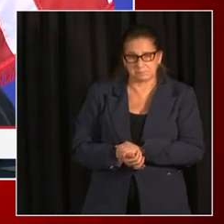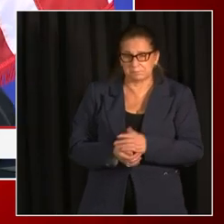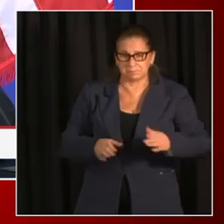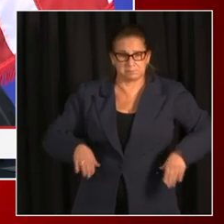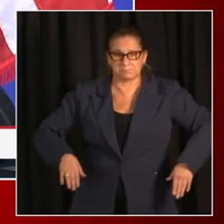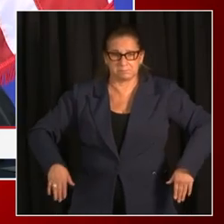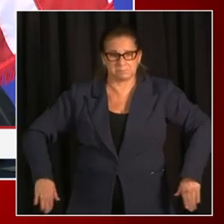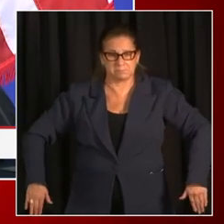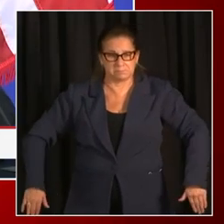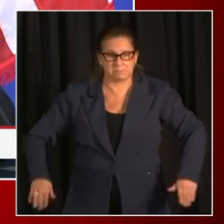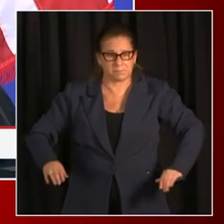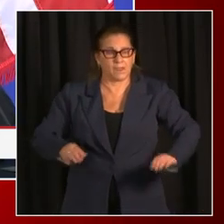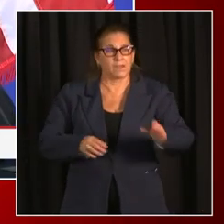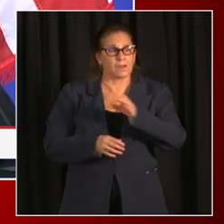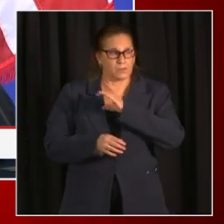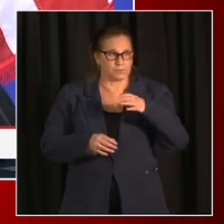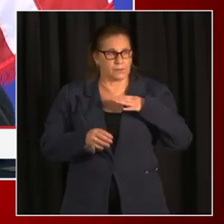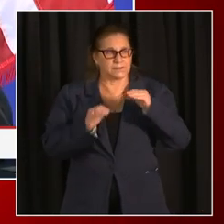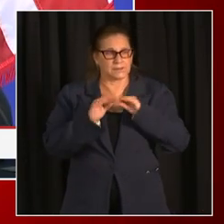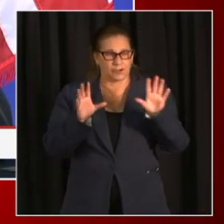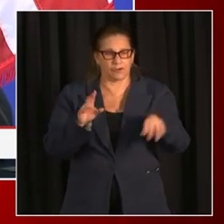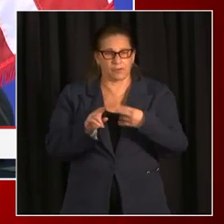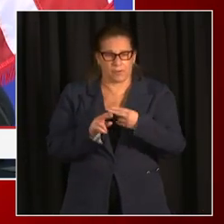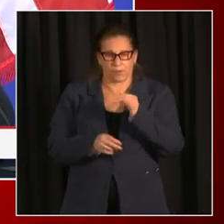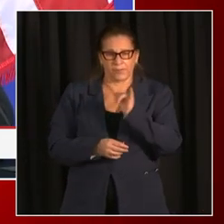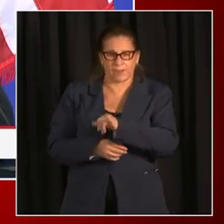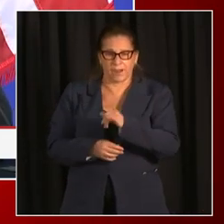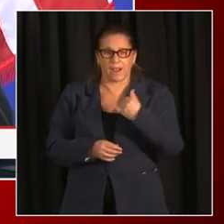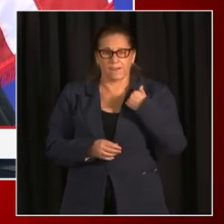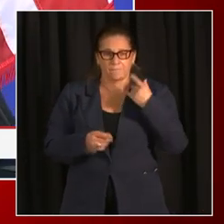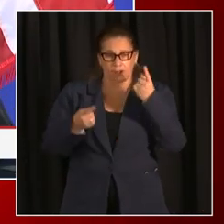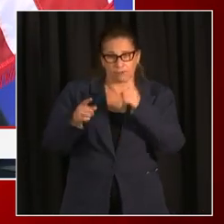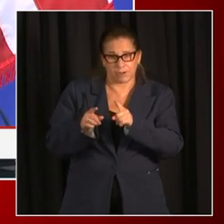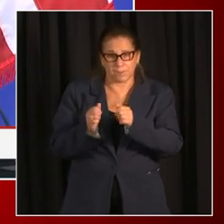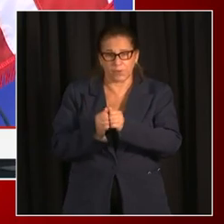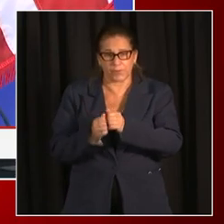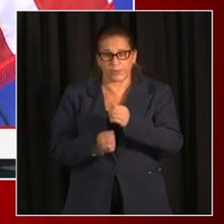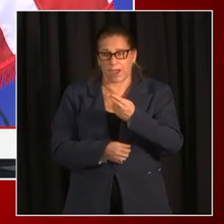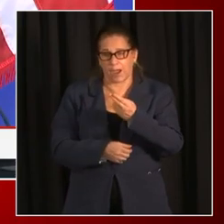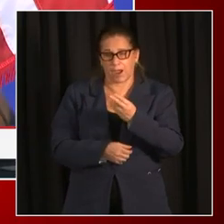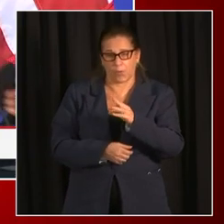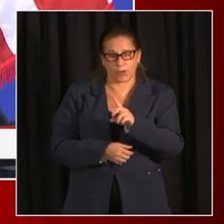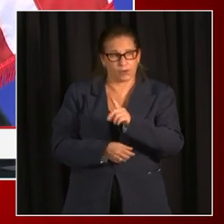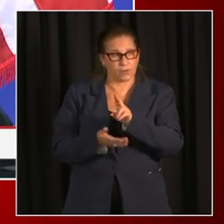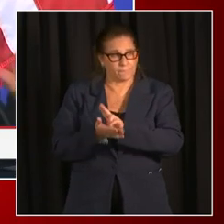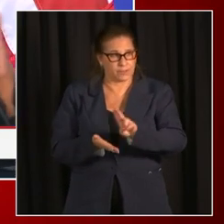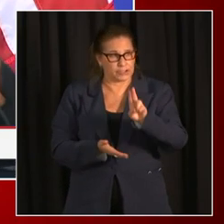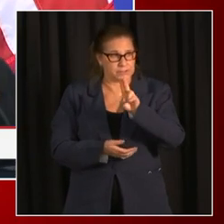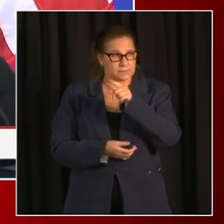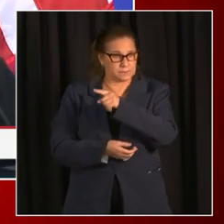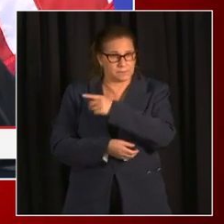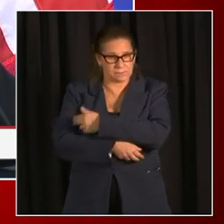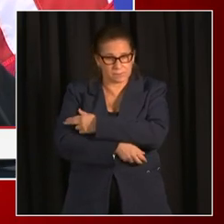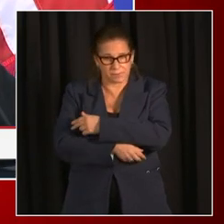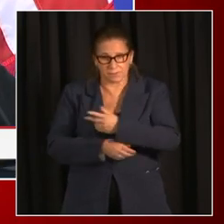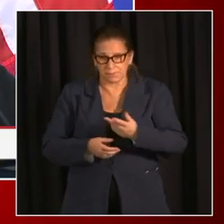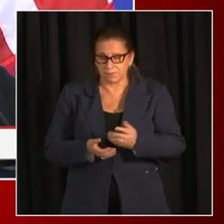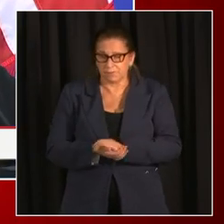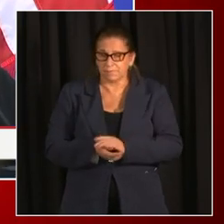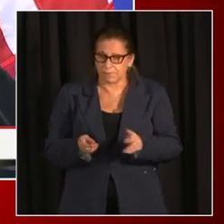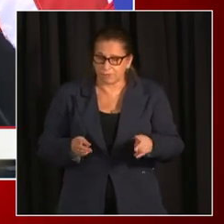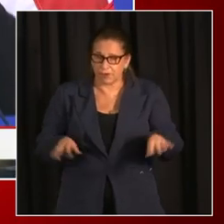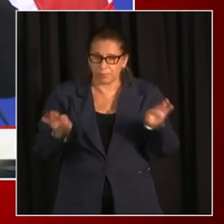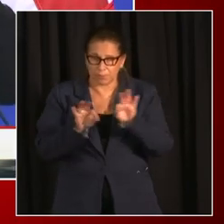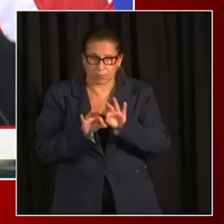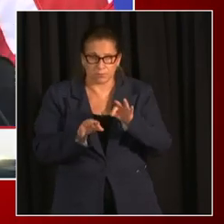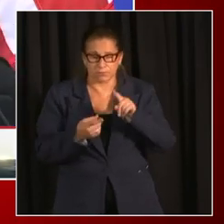And let me be real clear about our agreement with Howard University and why it is so important to